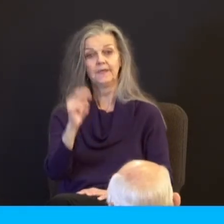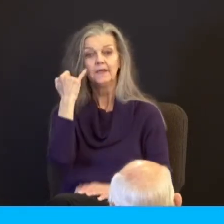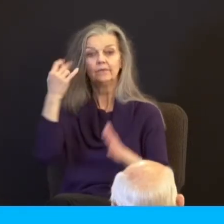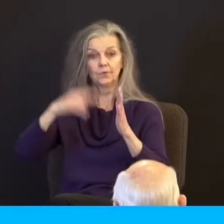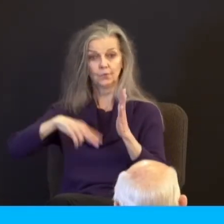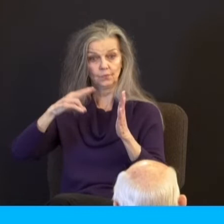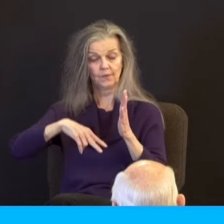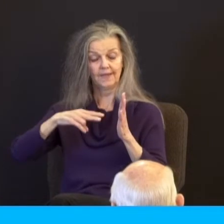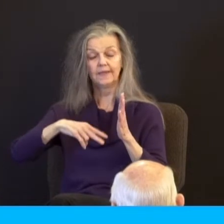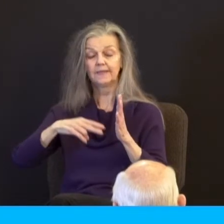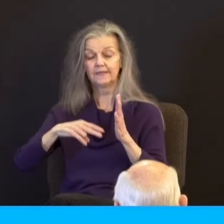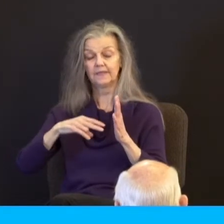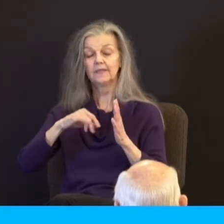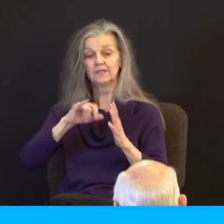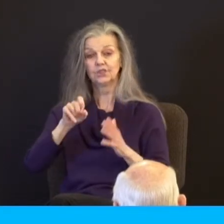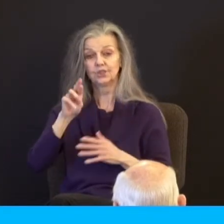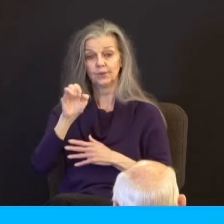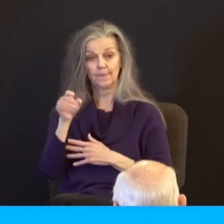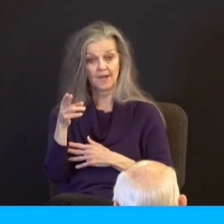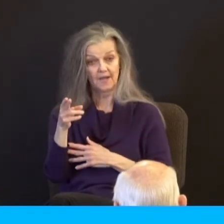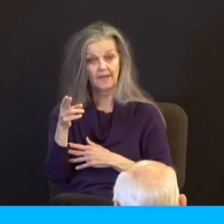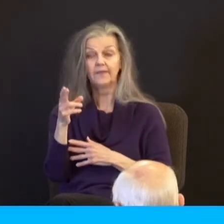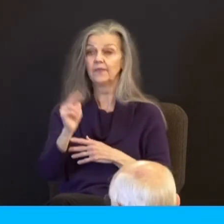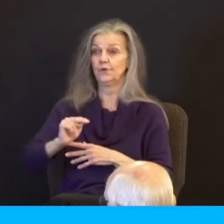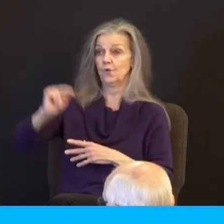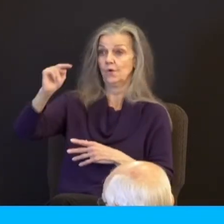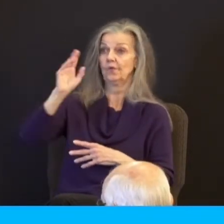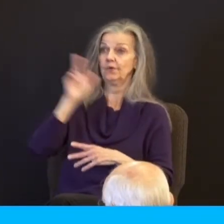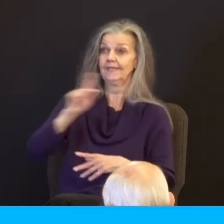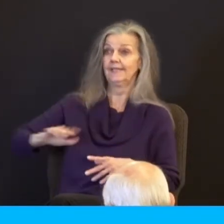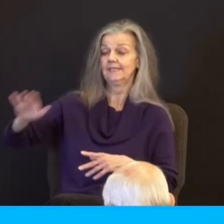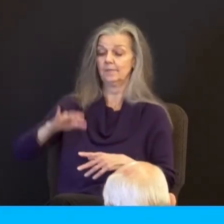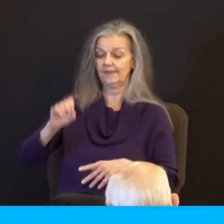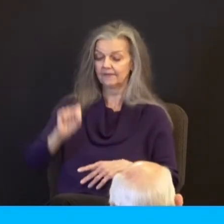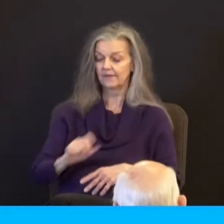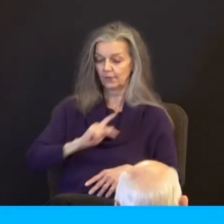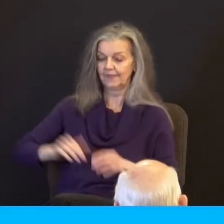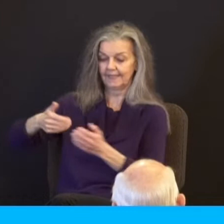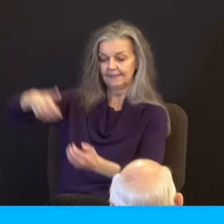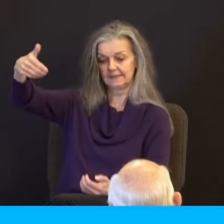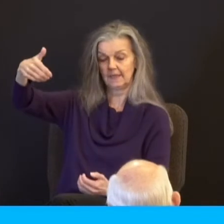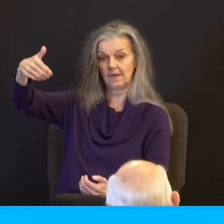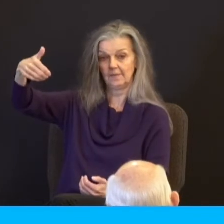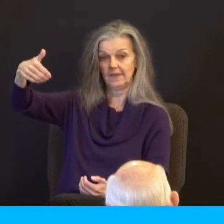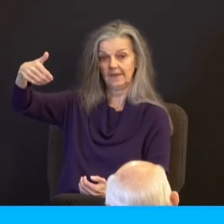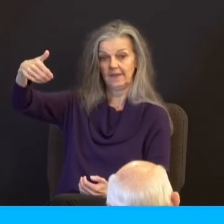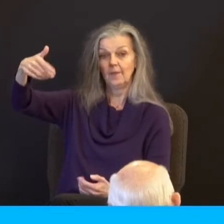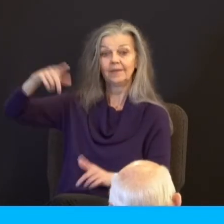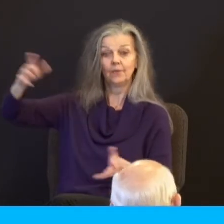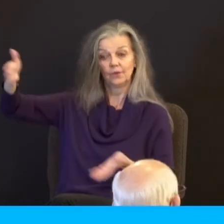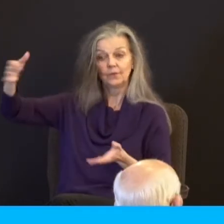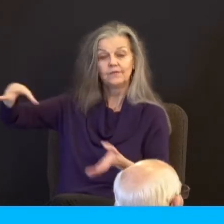know that that line, as Israel began to the northern kingdom and then the southern kingdom corrupted, there was a curse placed against Coniah